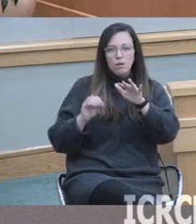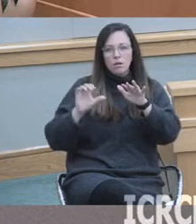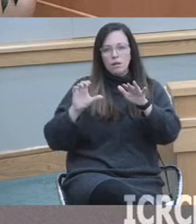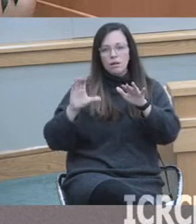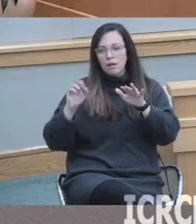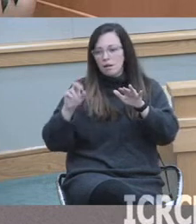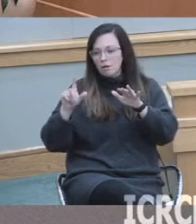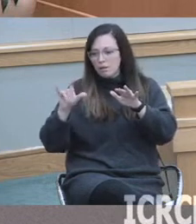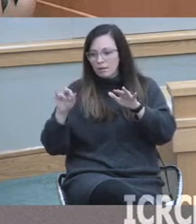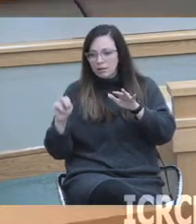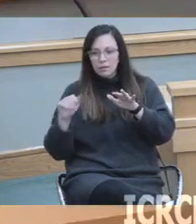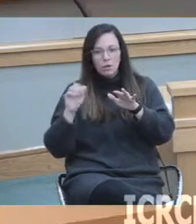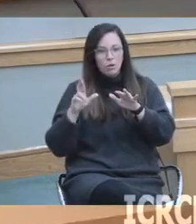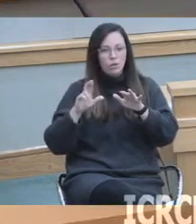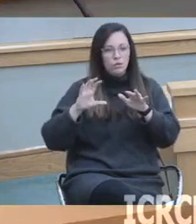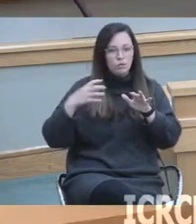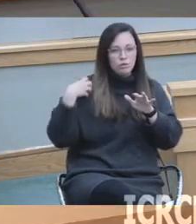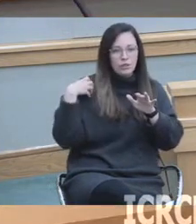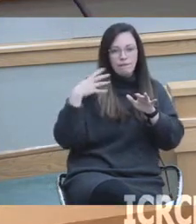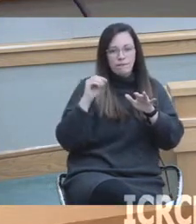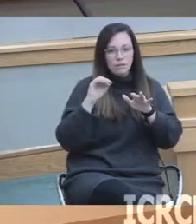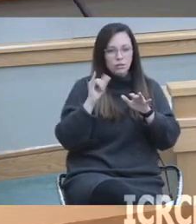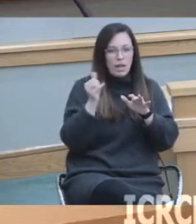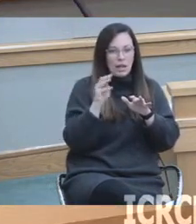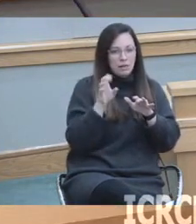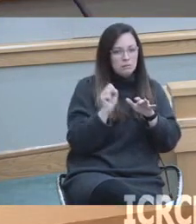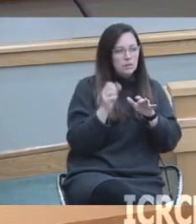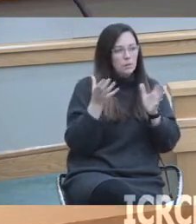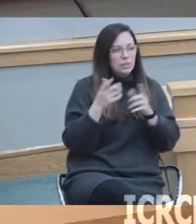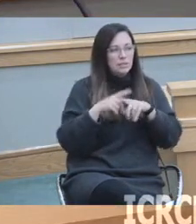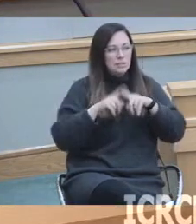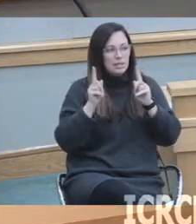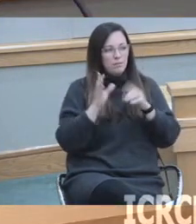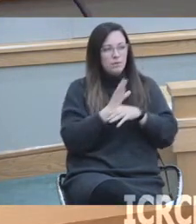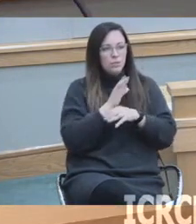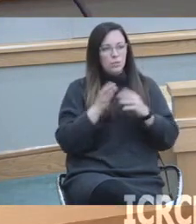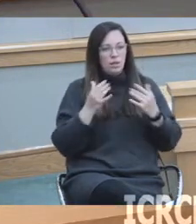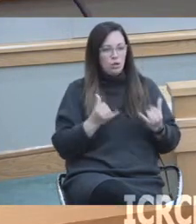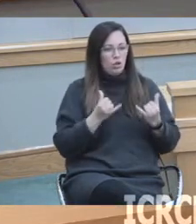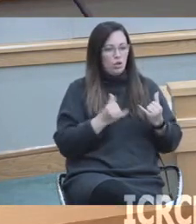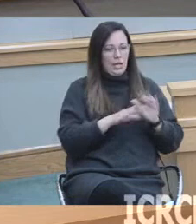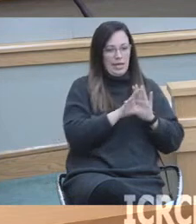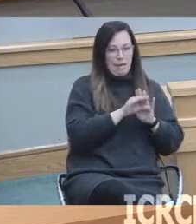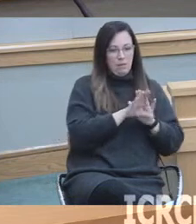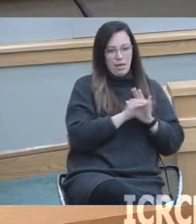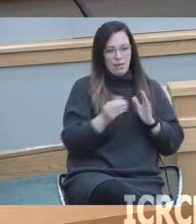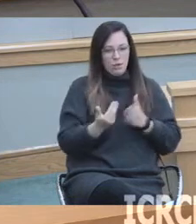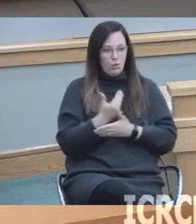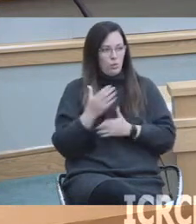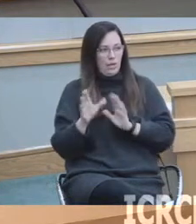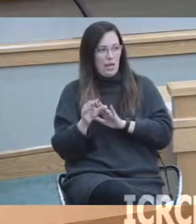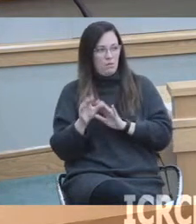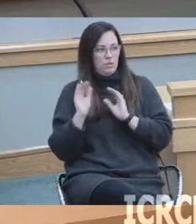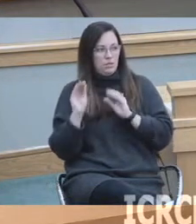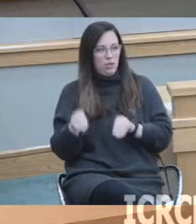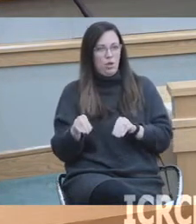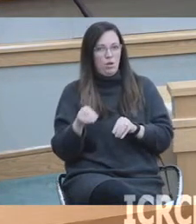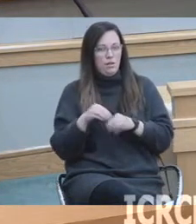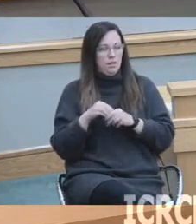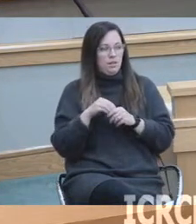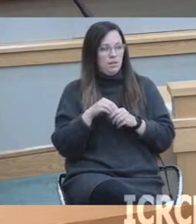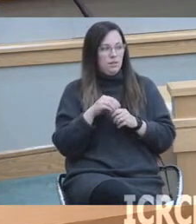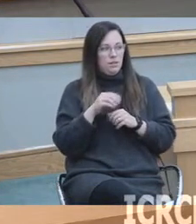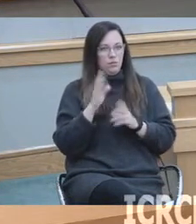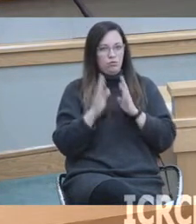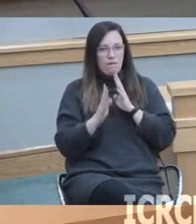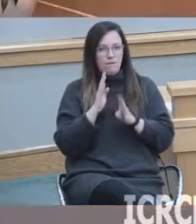Chief and James, what's the key difference between the current cameras and the new cameras being installed at traffic lights?